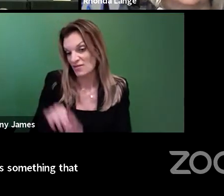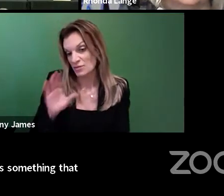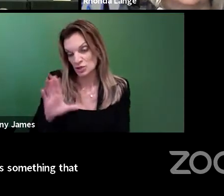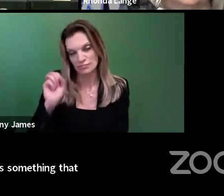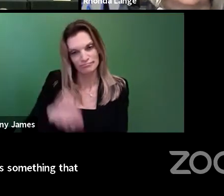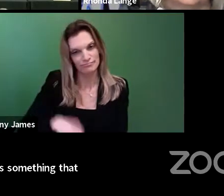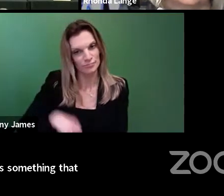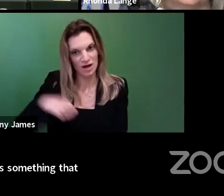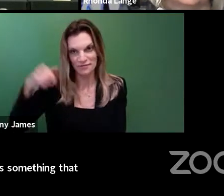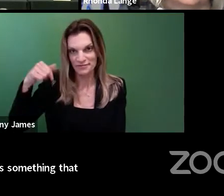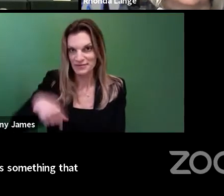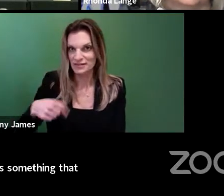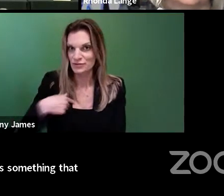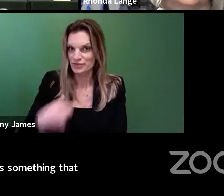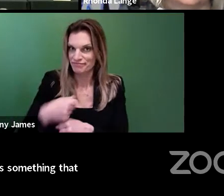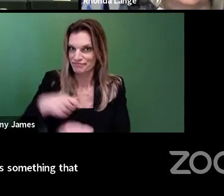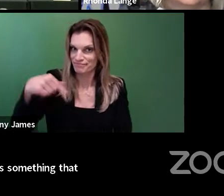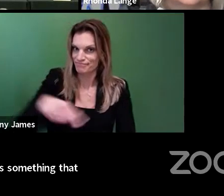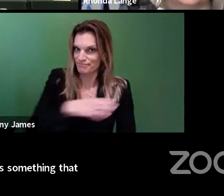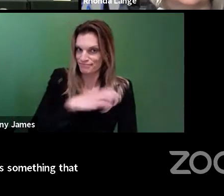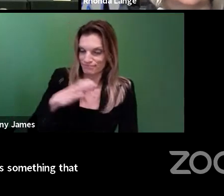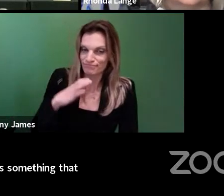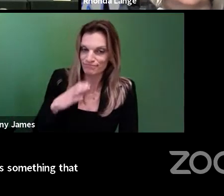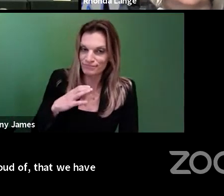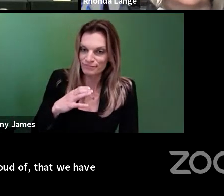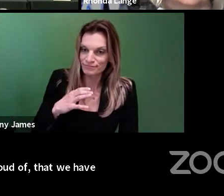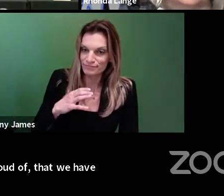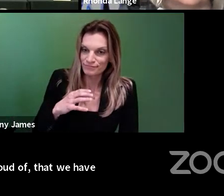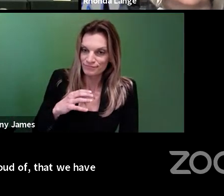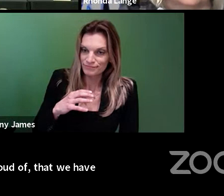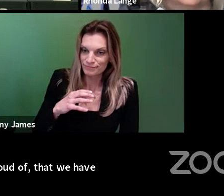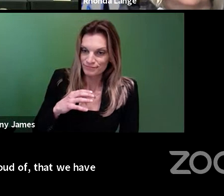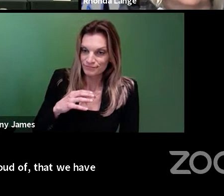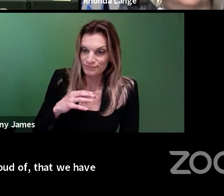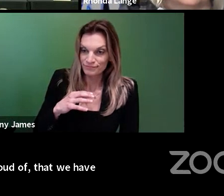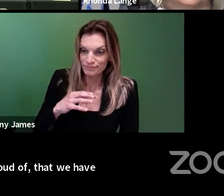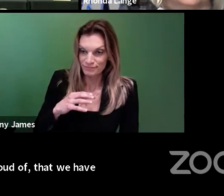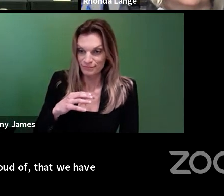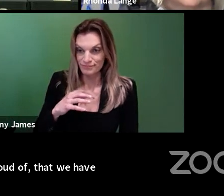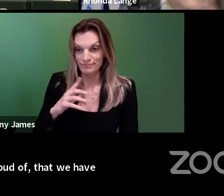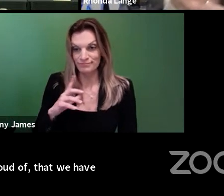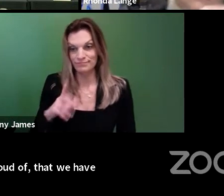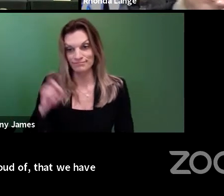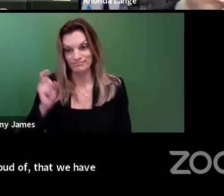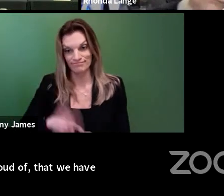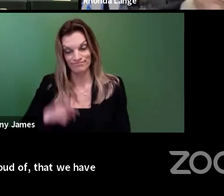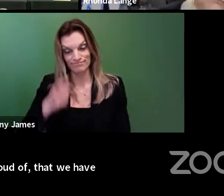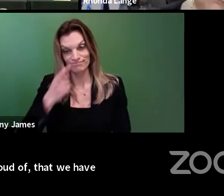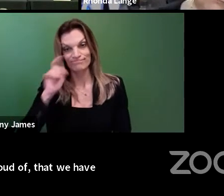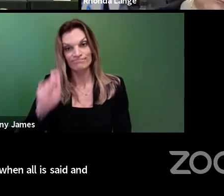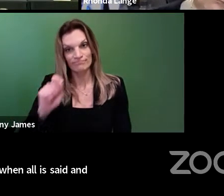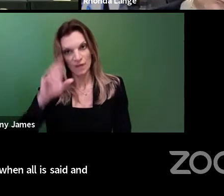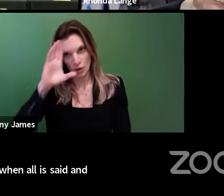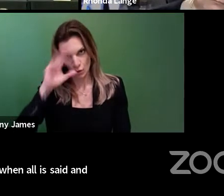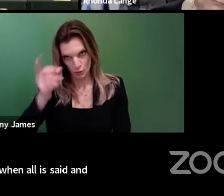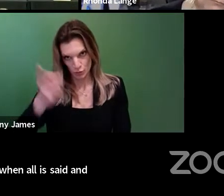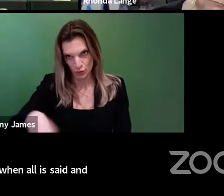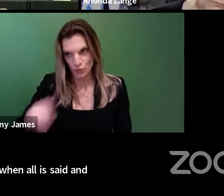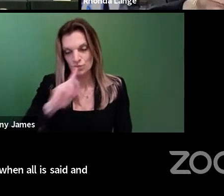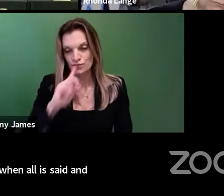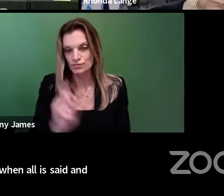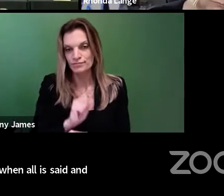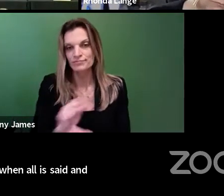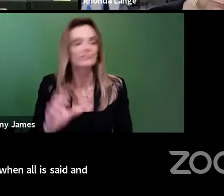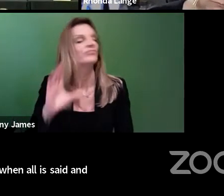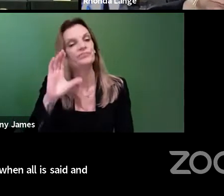of, that we have created this commission. And when all is said and done, I hope you talk to our